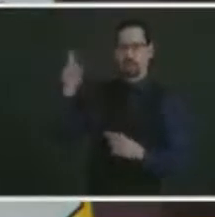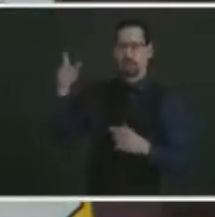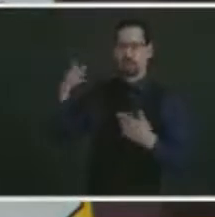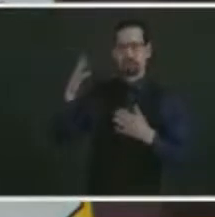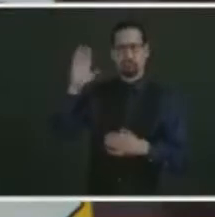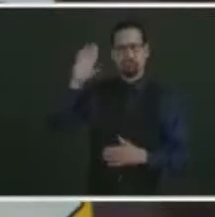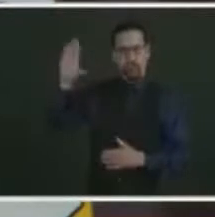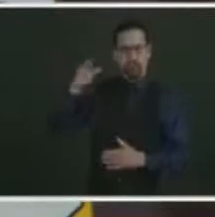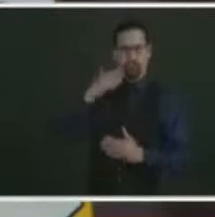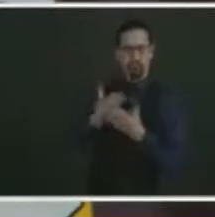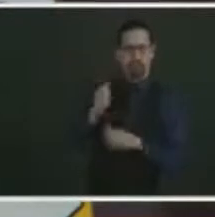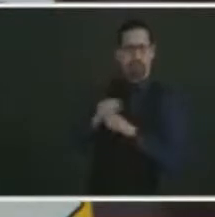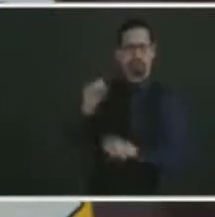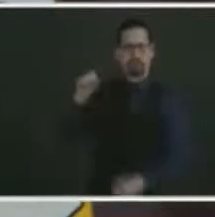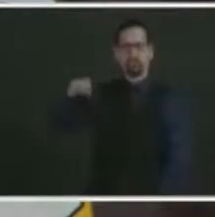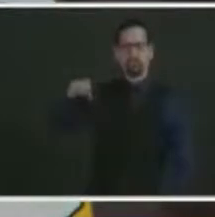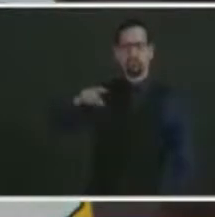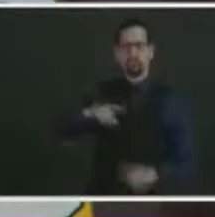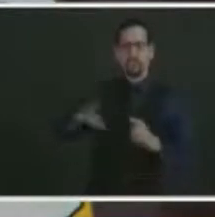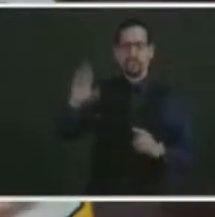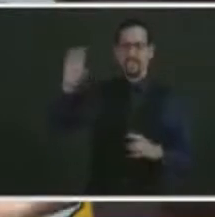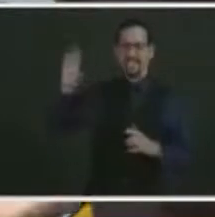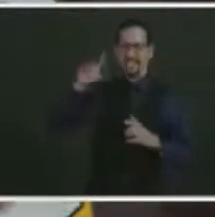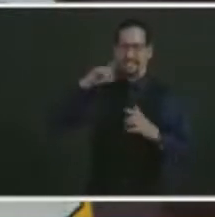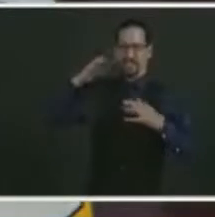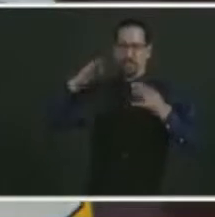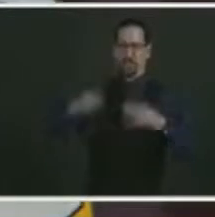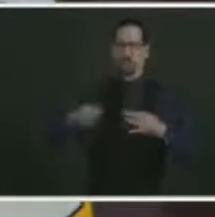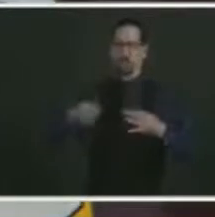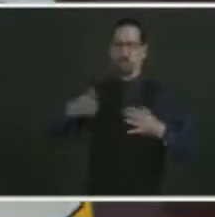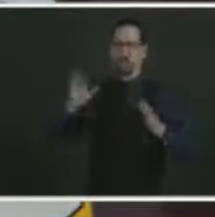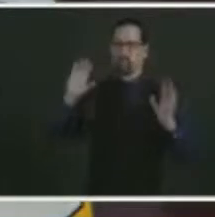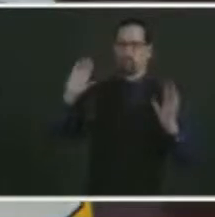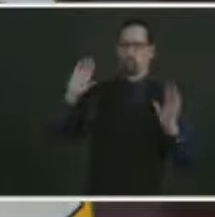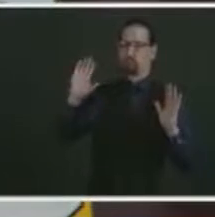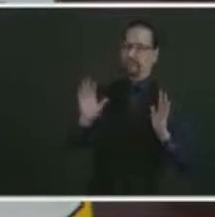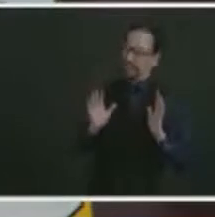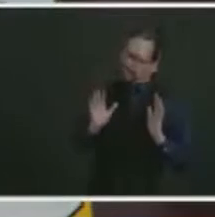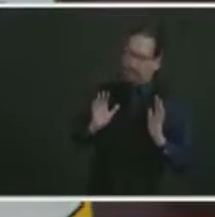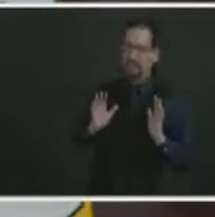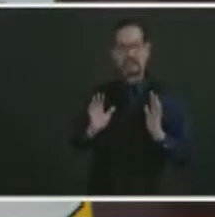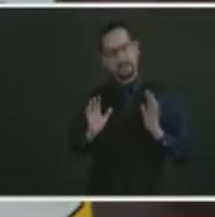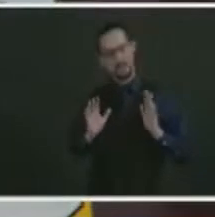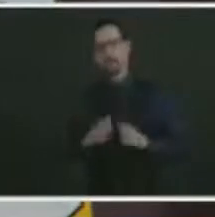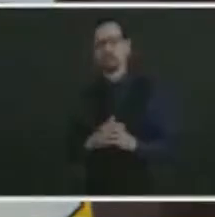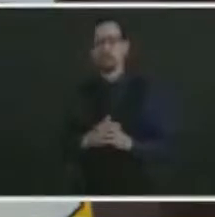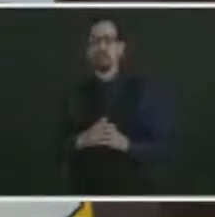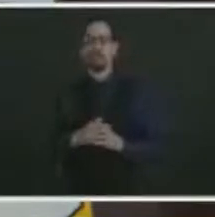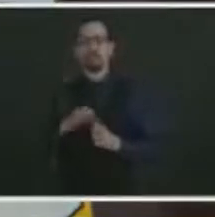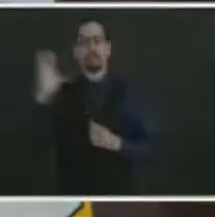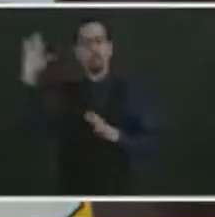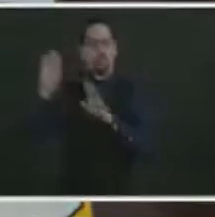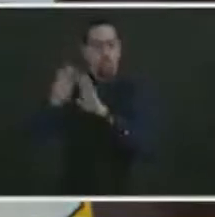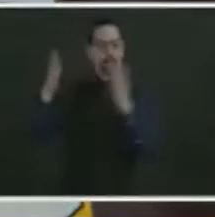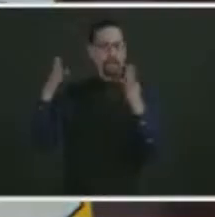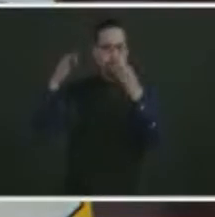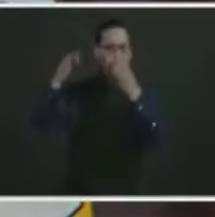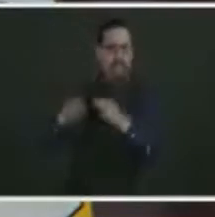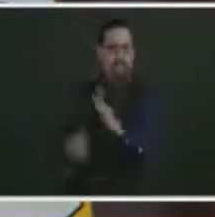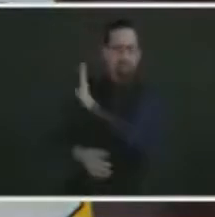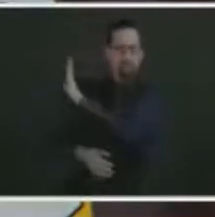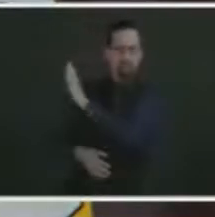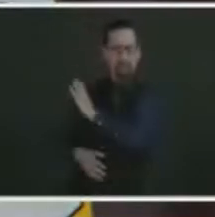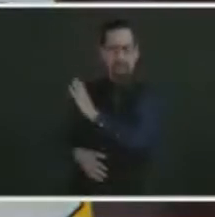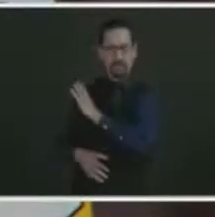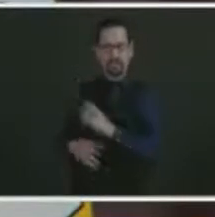It's just a judgment call. And we've erred on the side of caution. Almost 80% of our deaths have